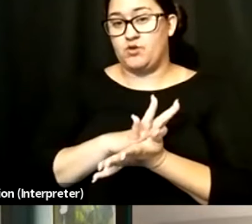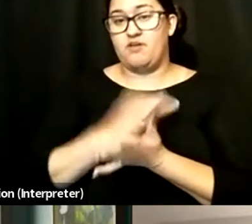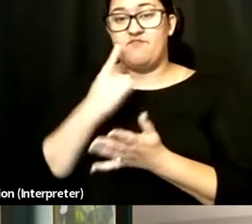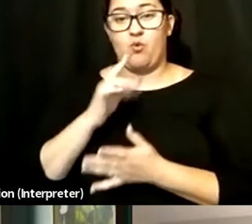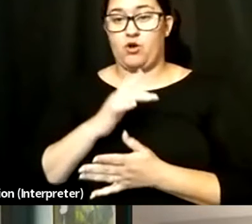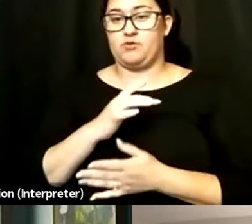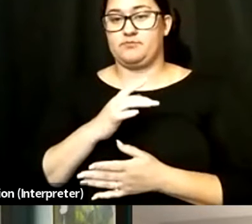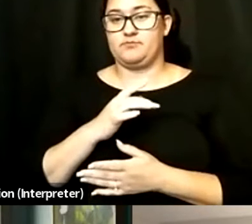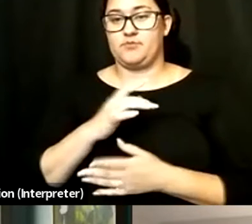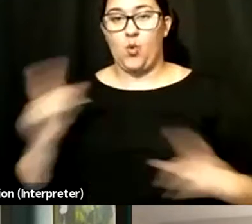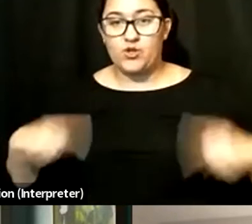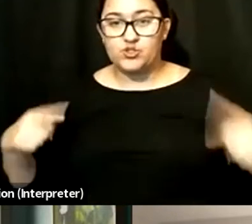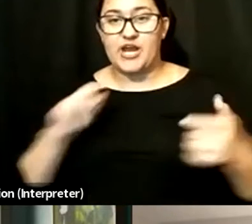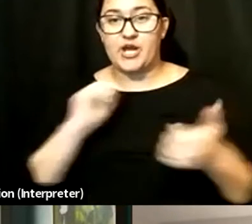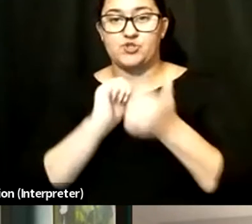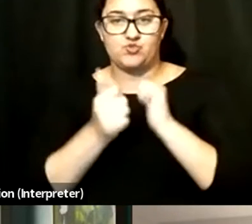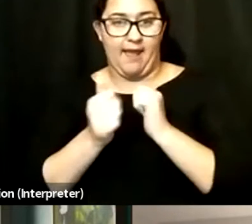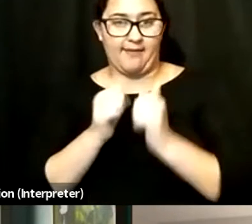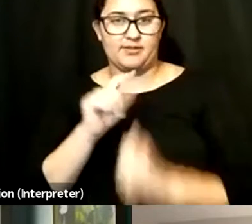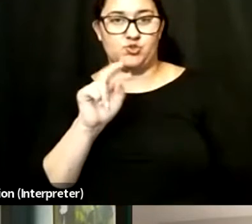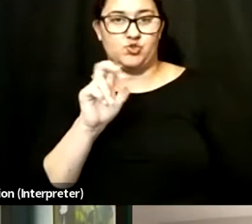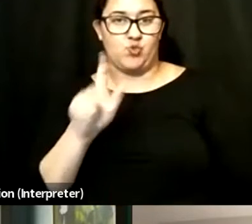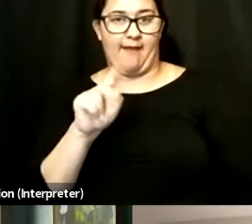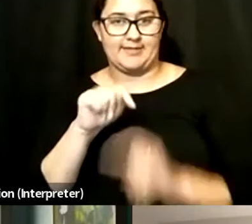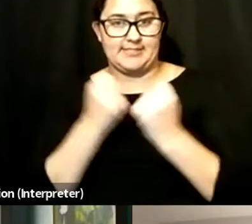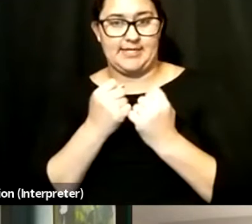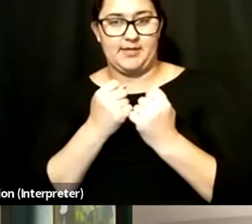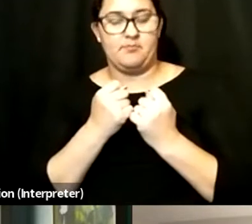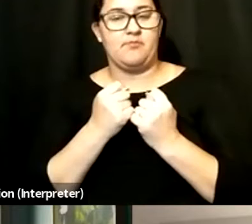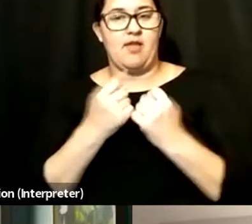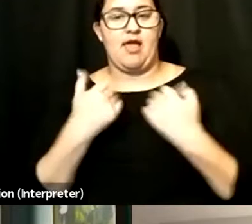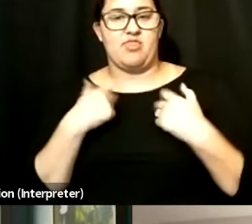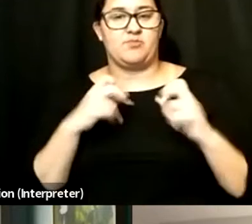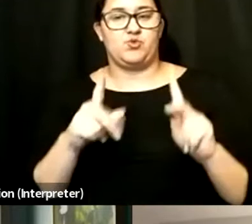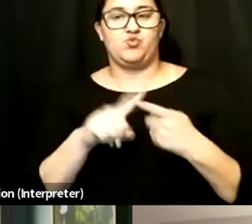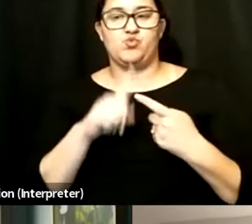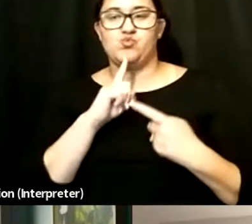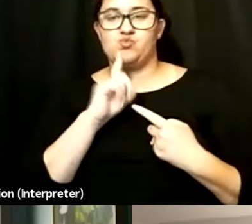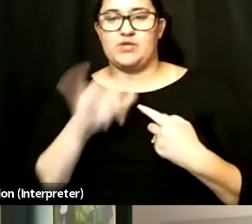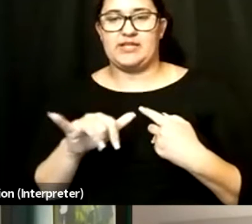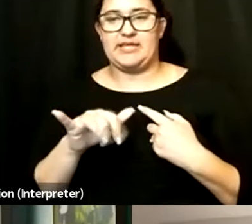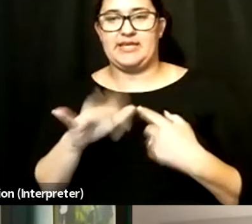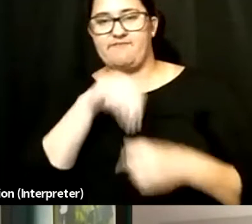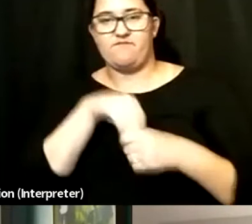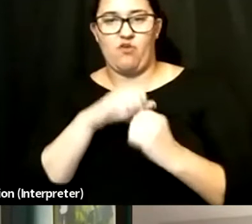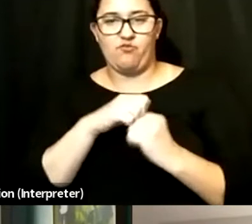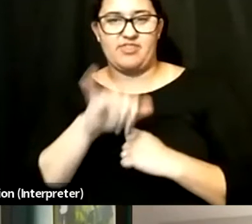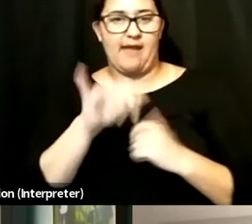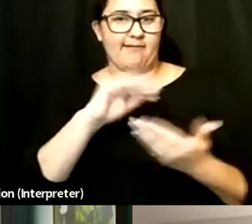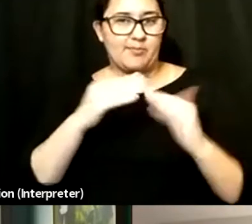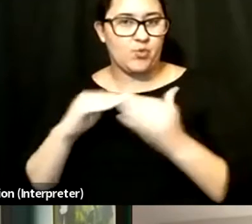on a wheelchair track team, and sort of got to get sort of inoculated with the